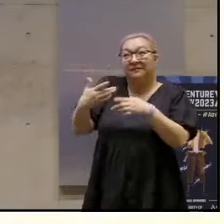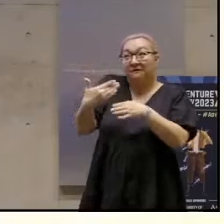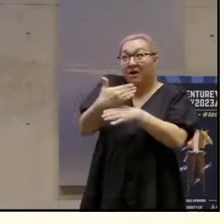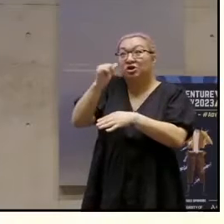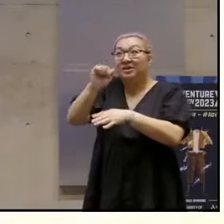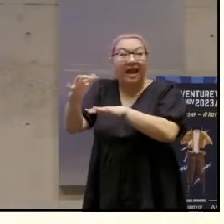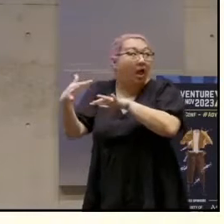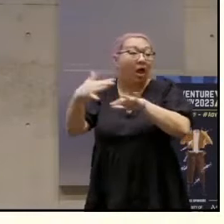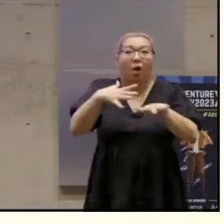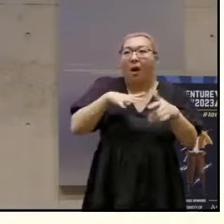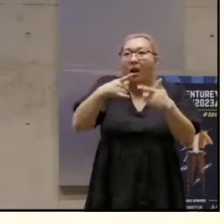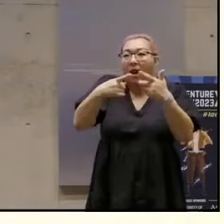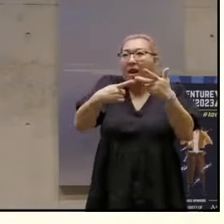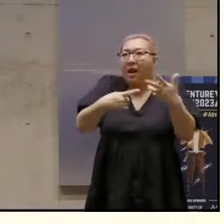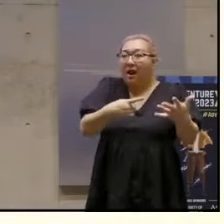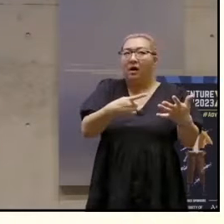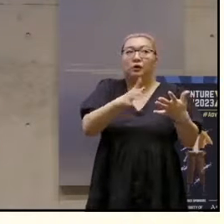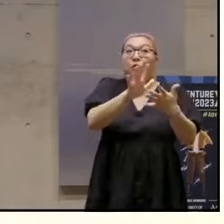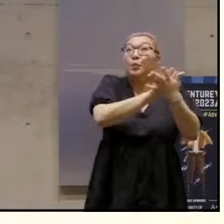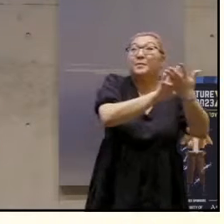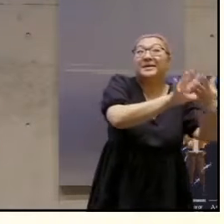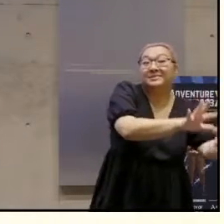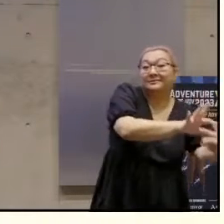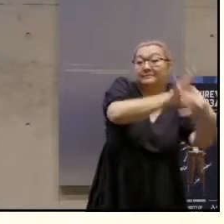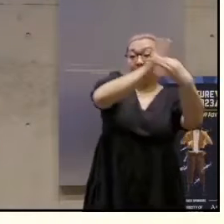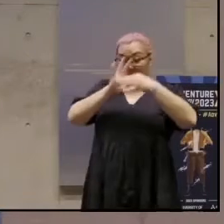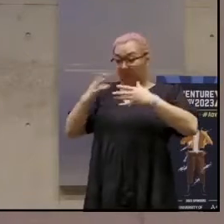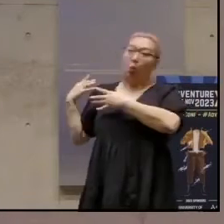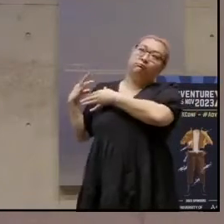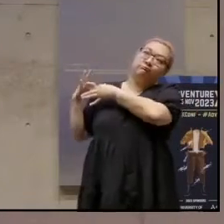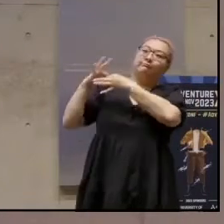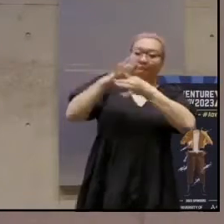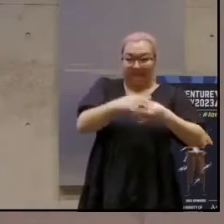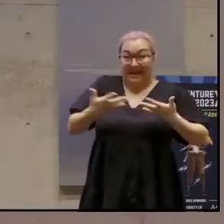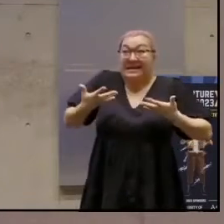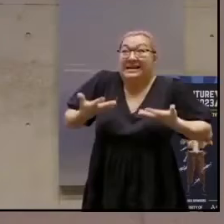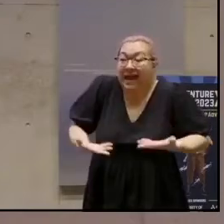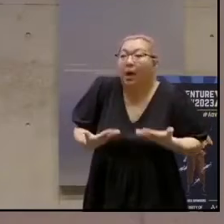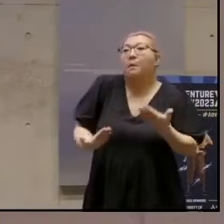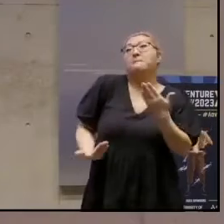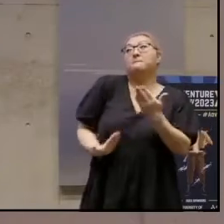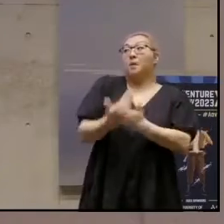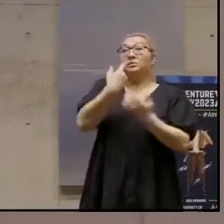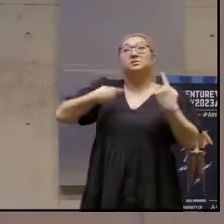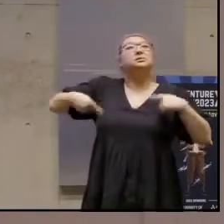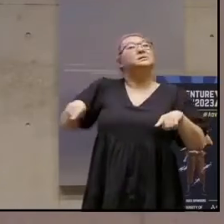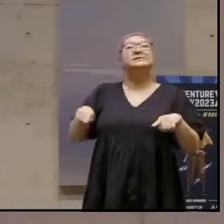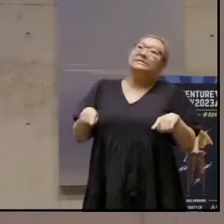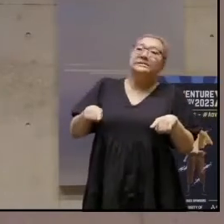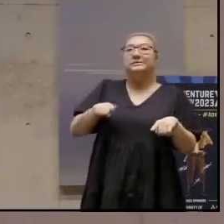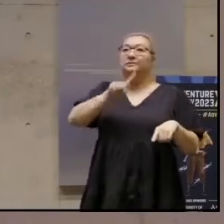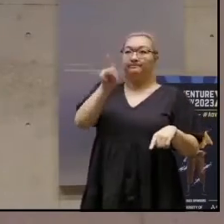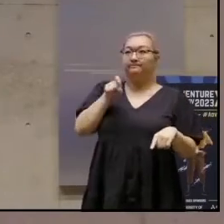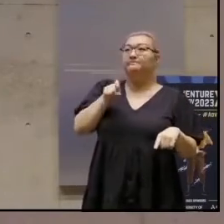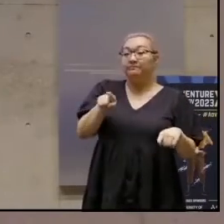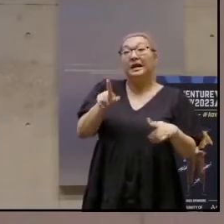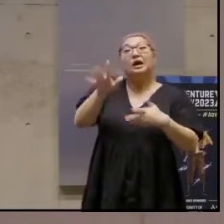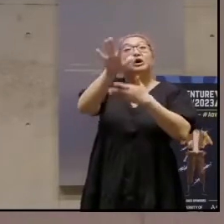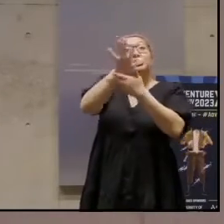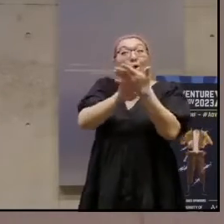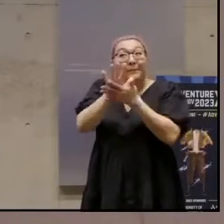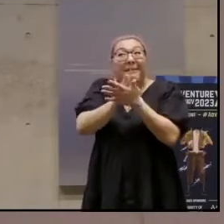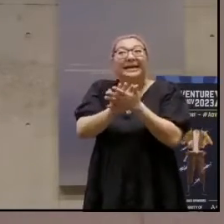mean it's garbage, but it belongs to a certain thing. So the real question is, once we develop other technology like, oh, say, the